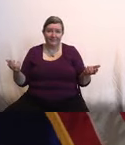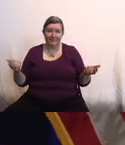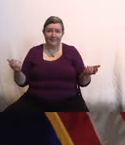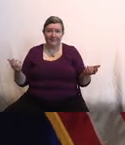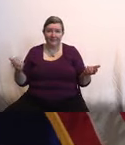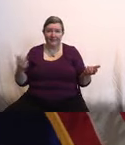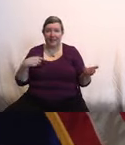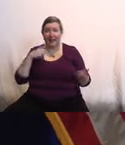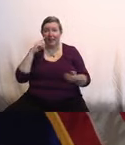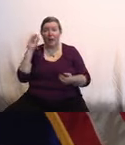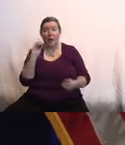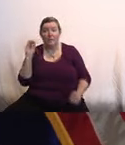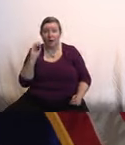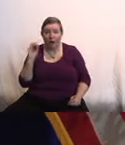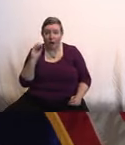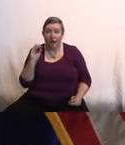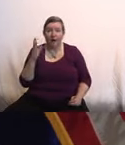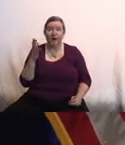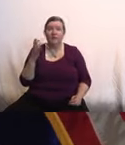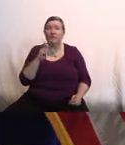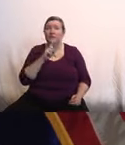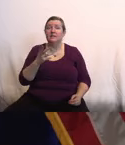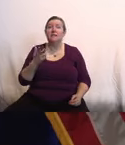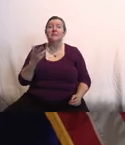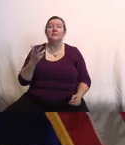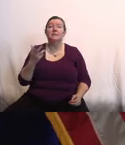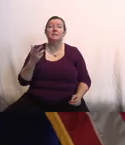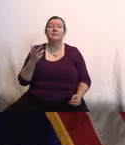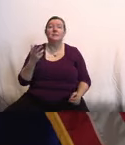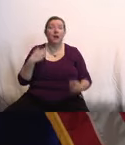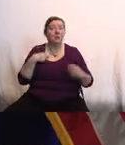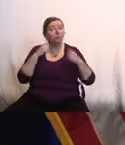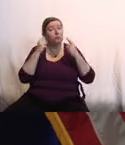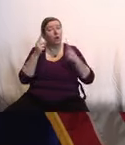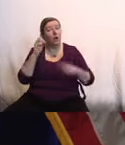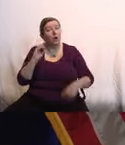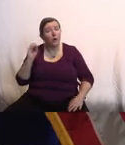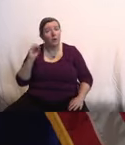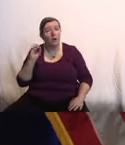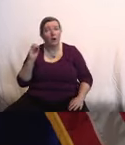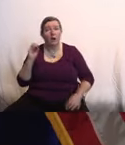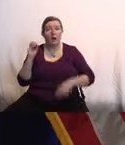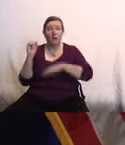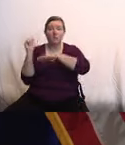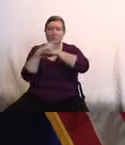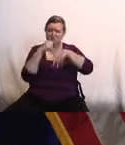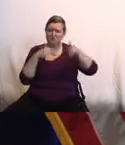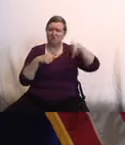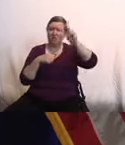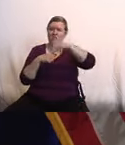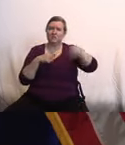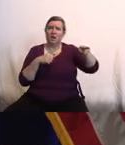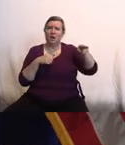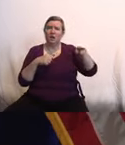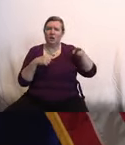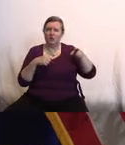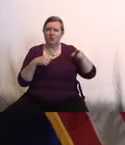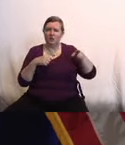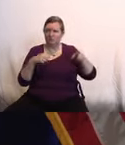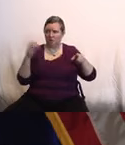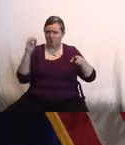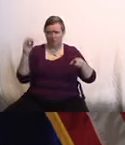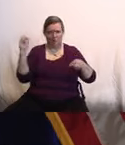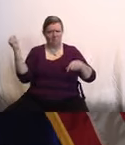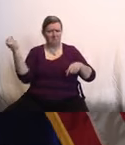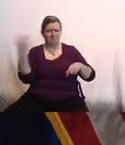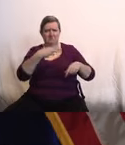hit it. Although, I'll be honest with you, I was surprised at how Omicron took out Delta. I thought that Delta was, going to be here to stay